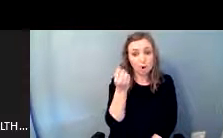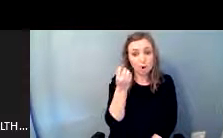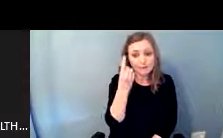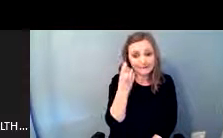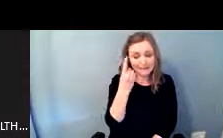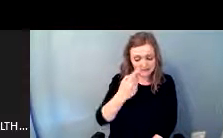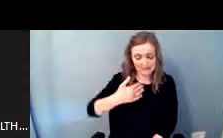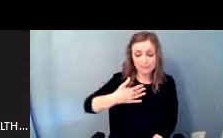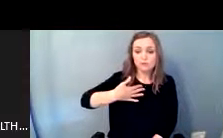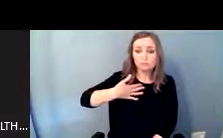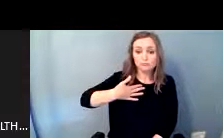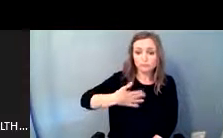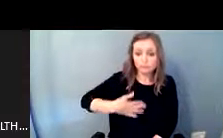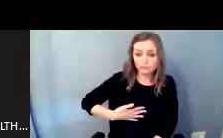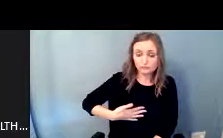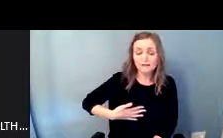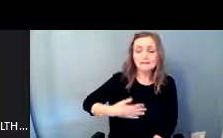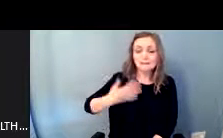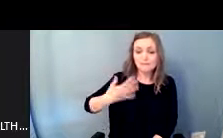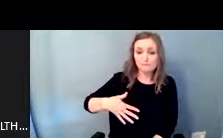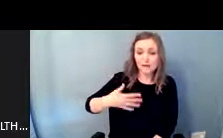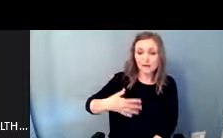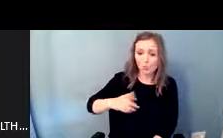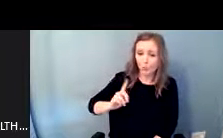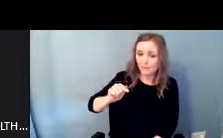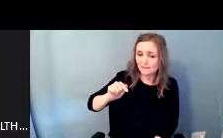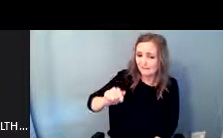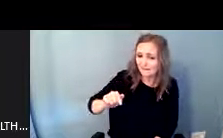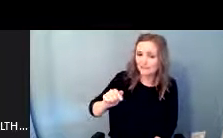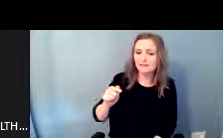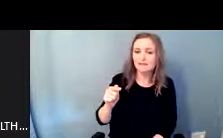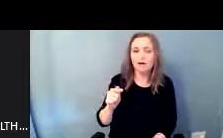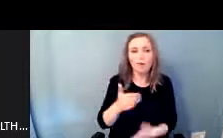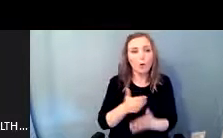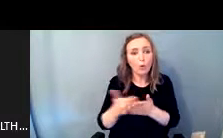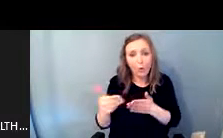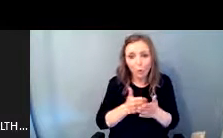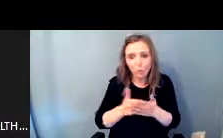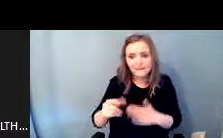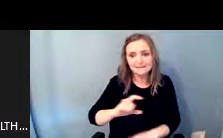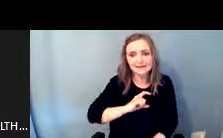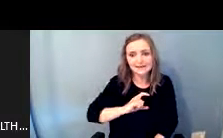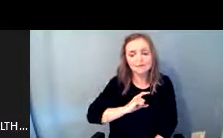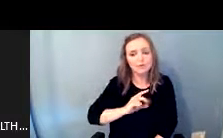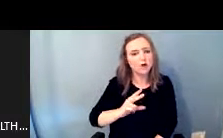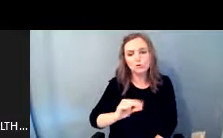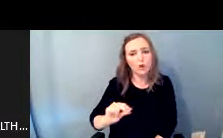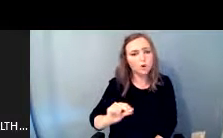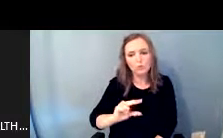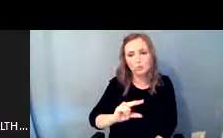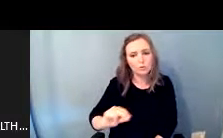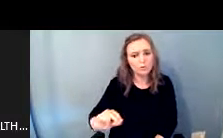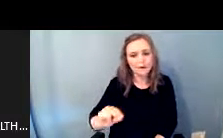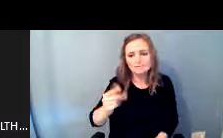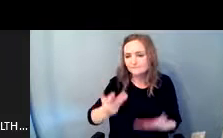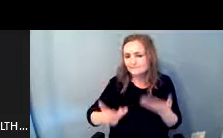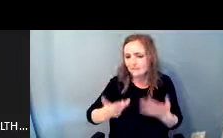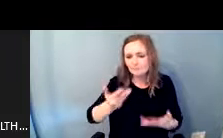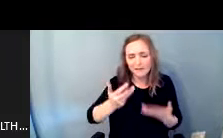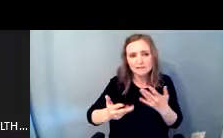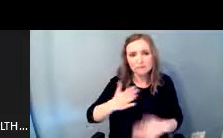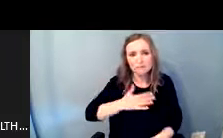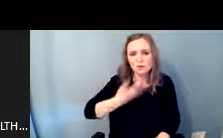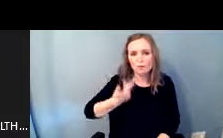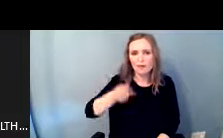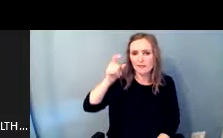alone, whatever the nature of that breast pain, it is not related to breast cancer. And so what we don't want to do is be referring these